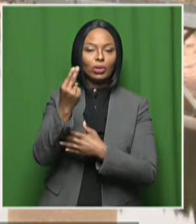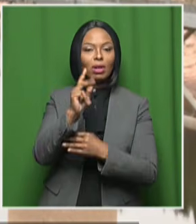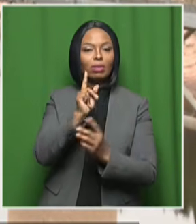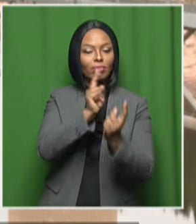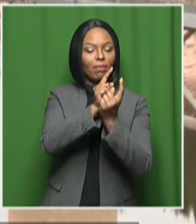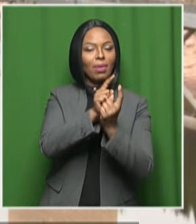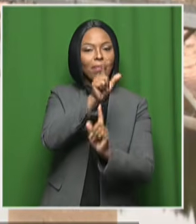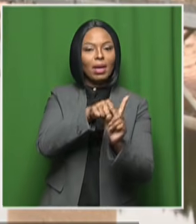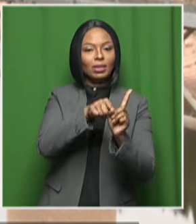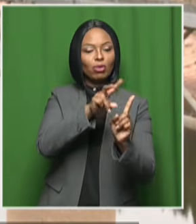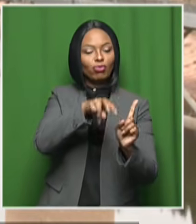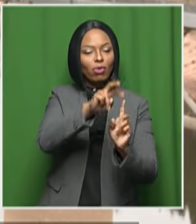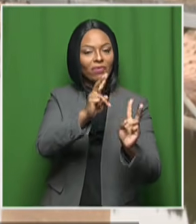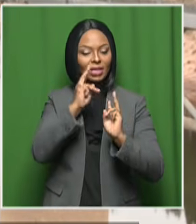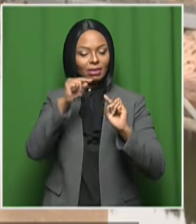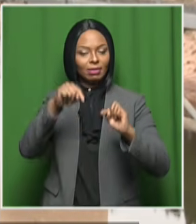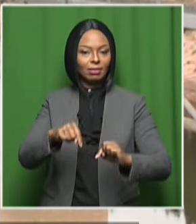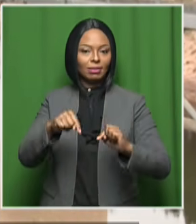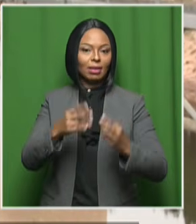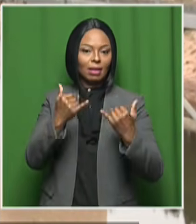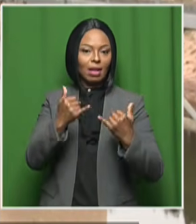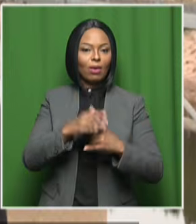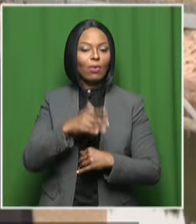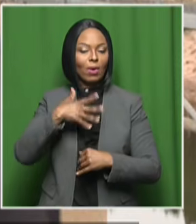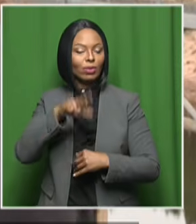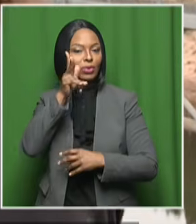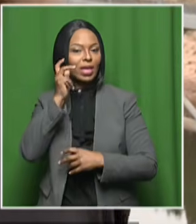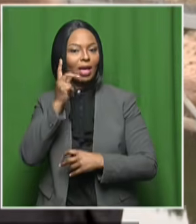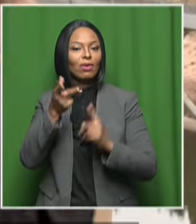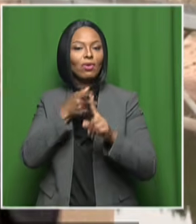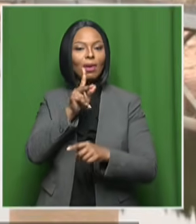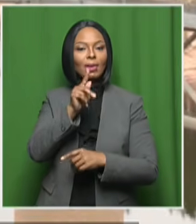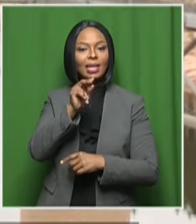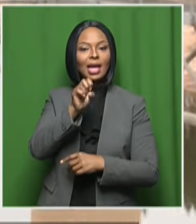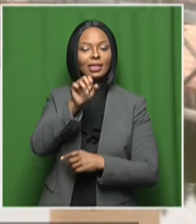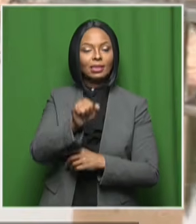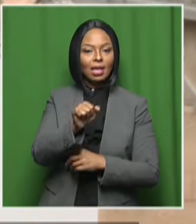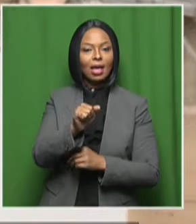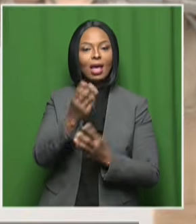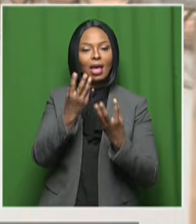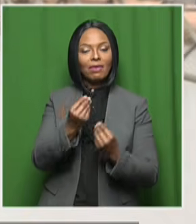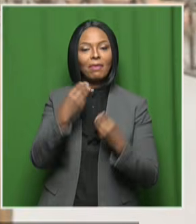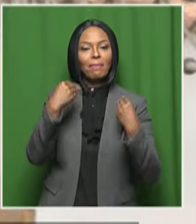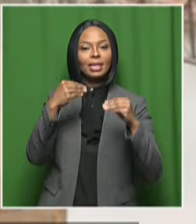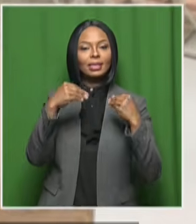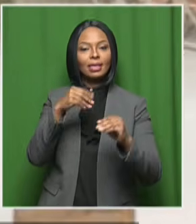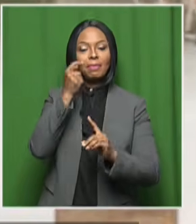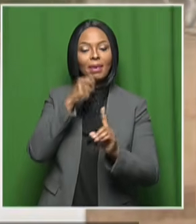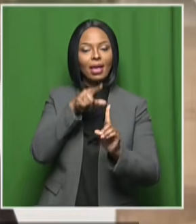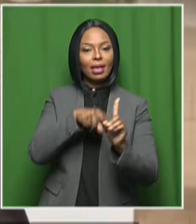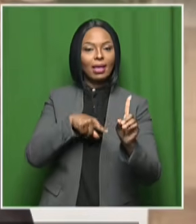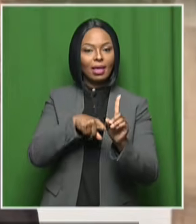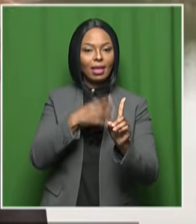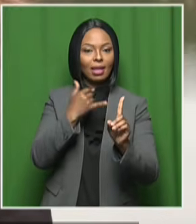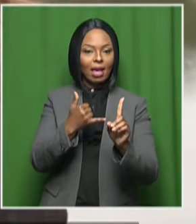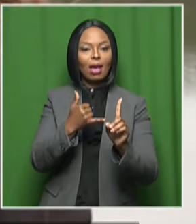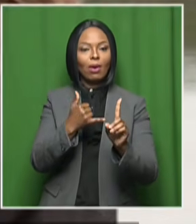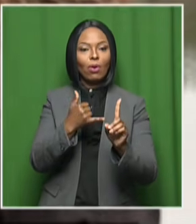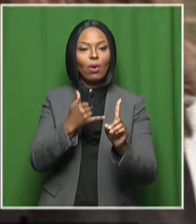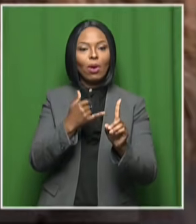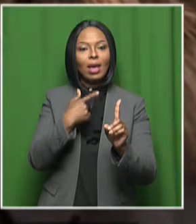that is the major economic contributor here in Knysna. I've got Almay Bauer, who's from the Greater Knysna Business Chamber. Almay, good to have you,